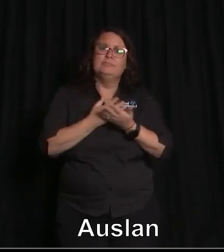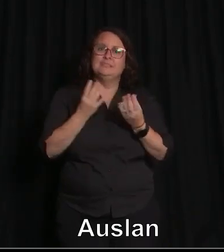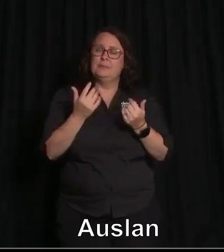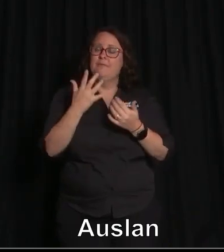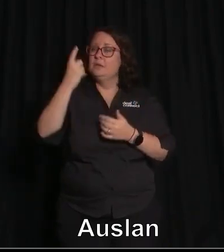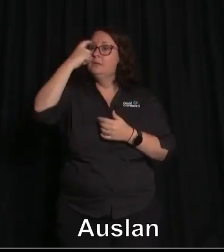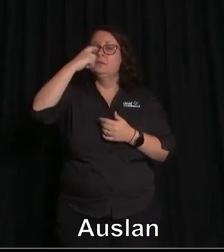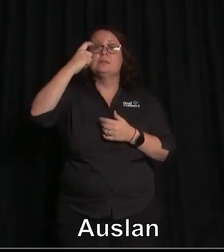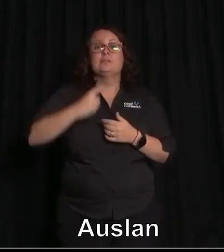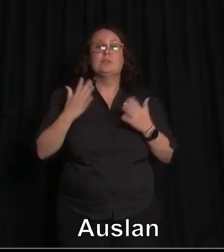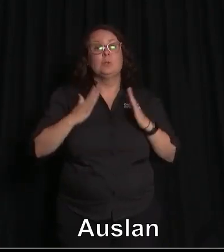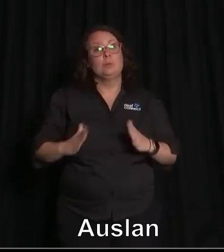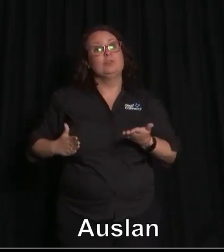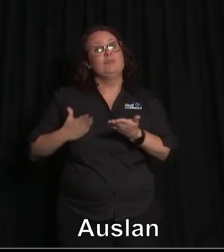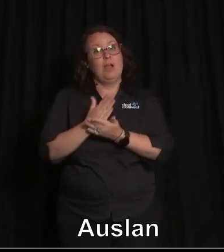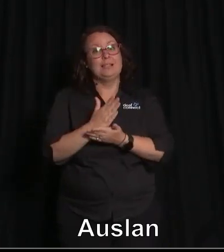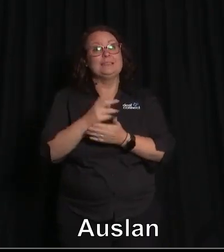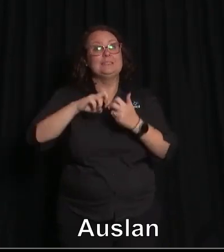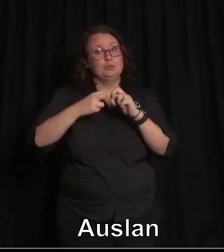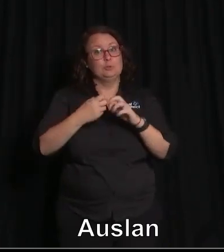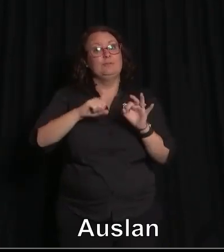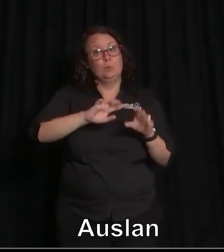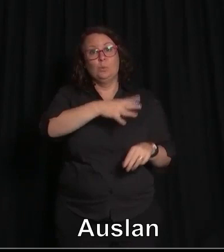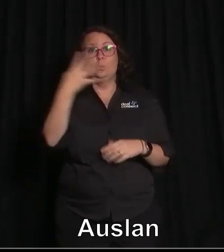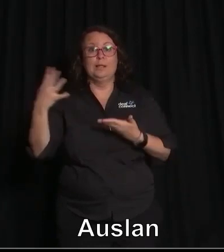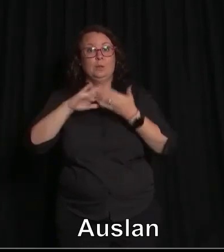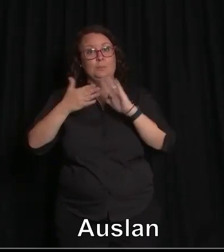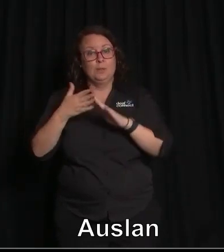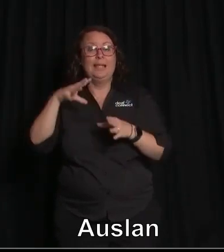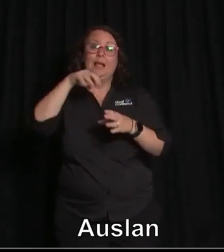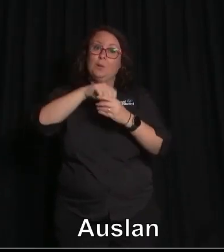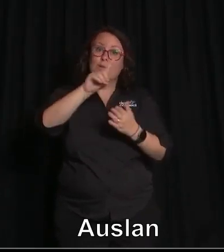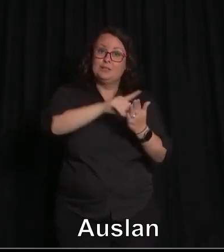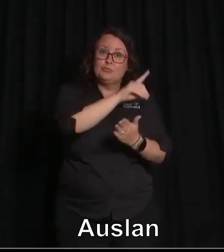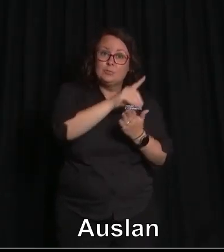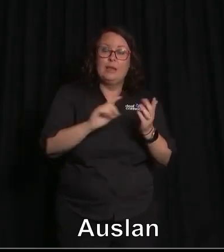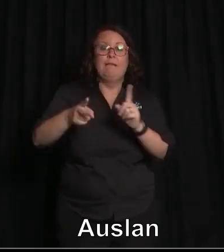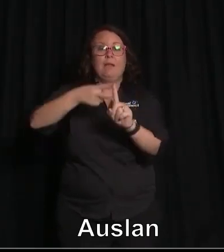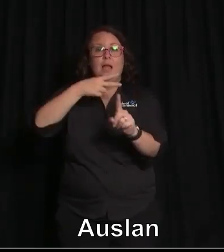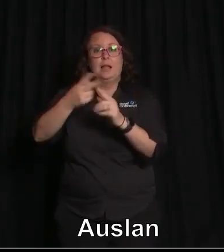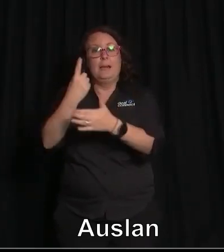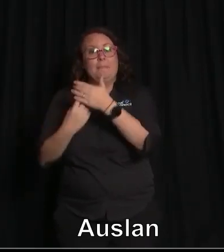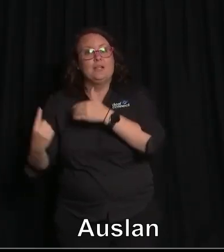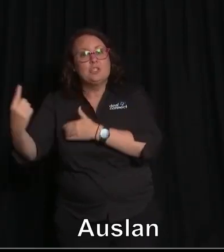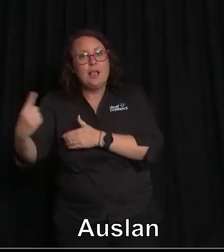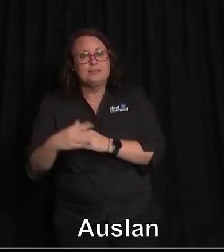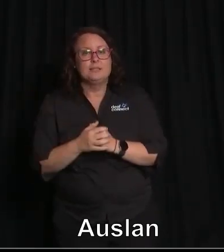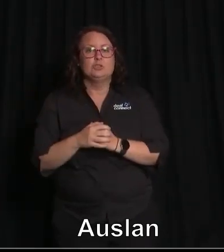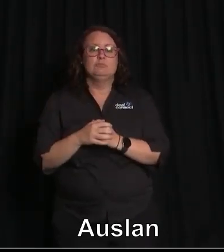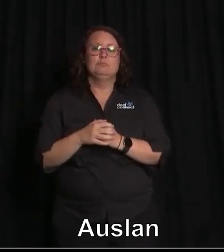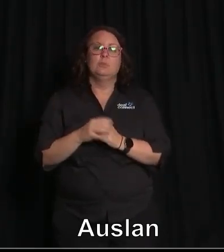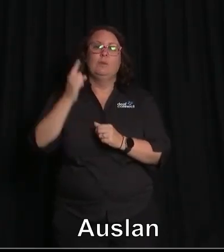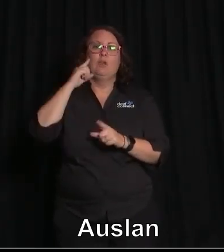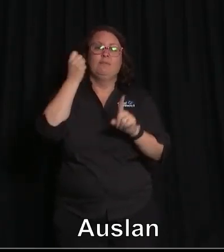rights issues facing the LGBTI community, including discrimination, violence, and marginalization. We've heard from